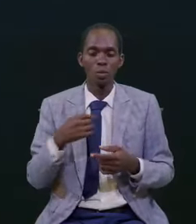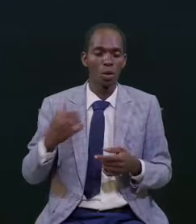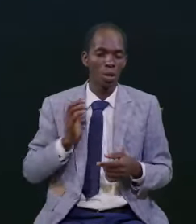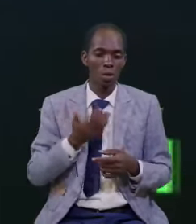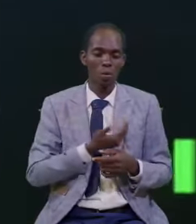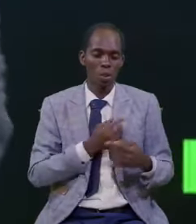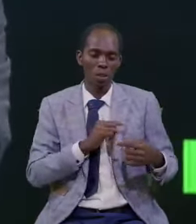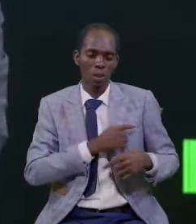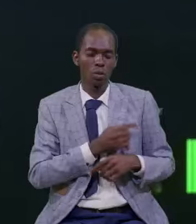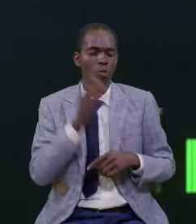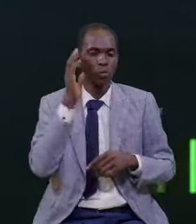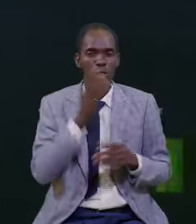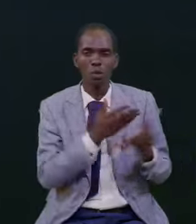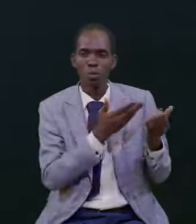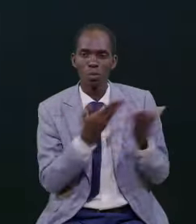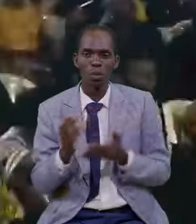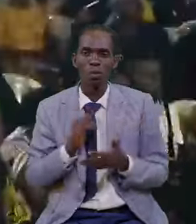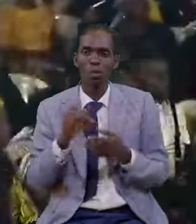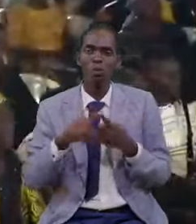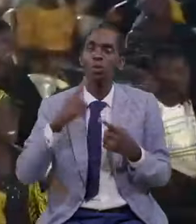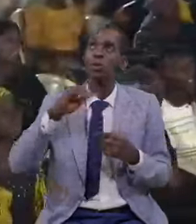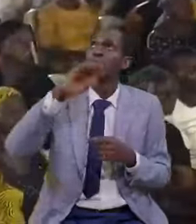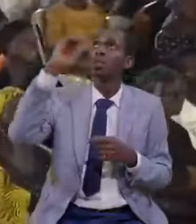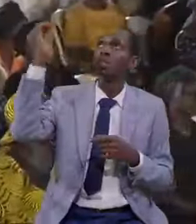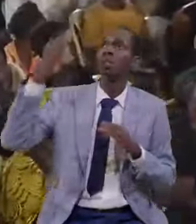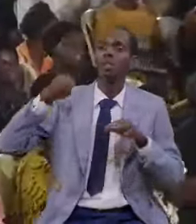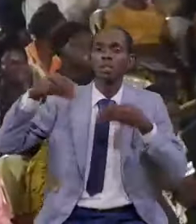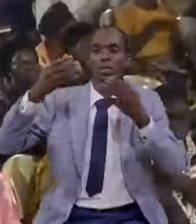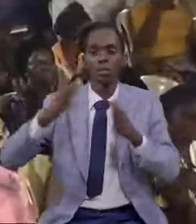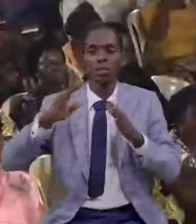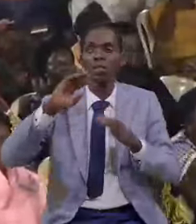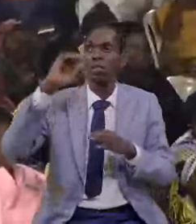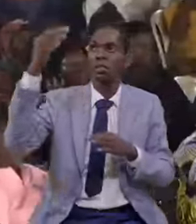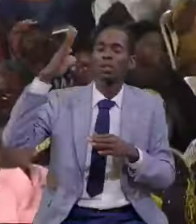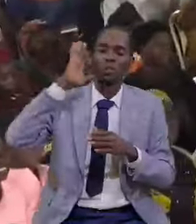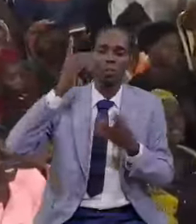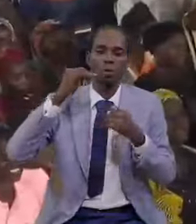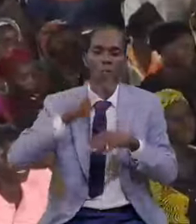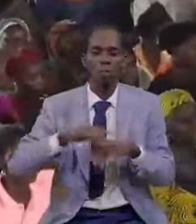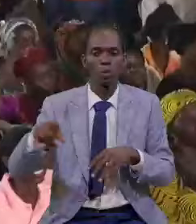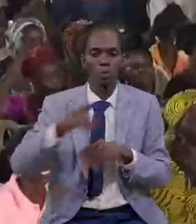giver. Grace will come to you tonight. And so,